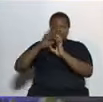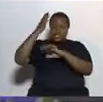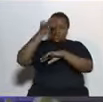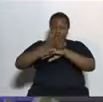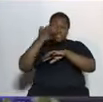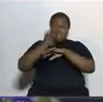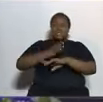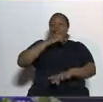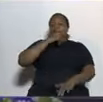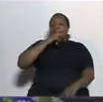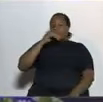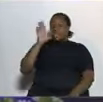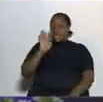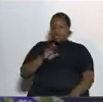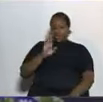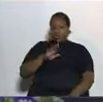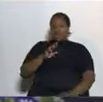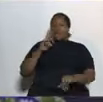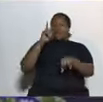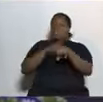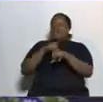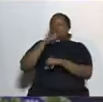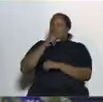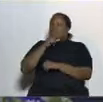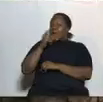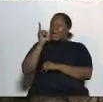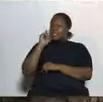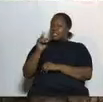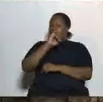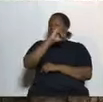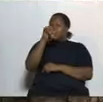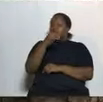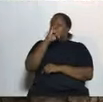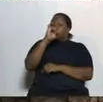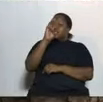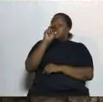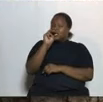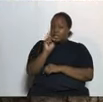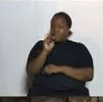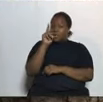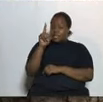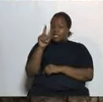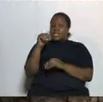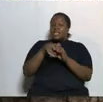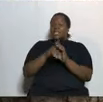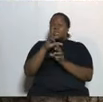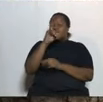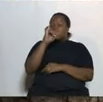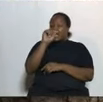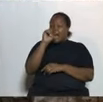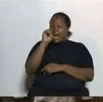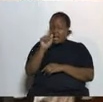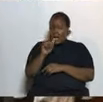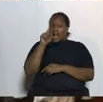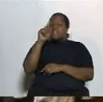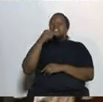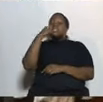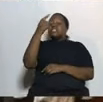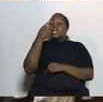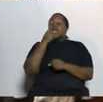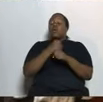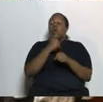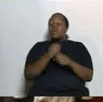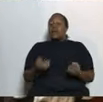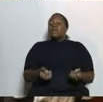women. When Jim Jones was in Guyana, he was claiming to work miracles.